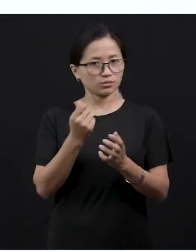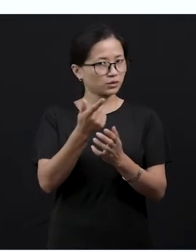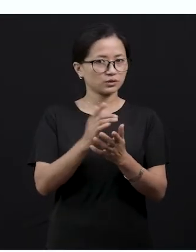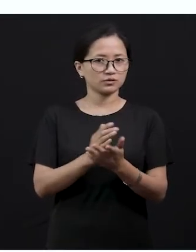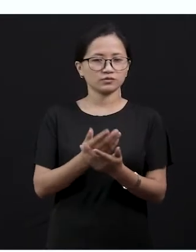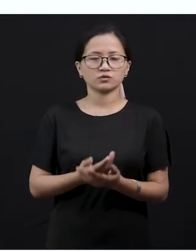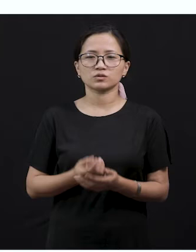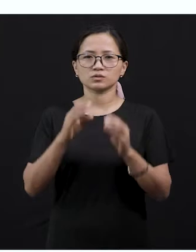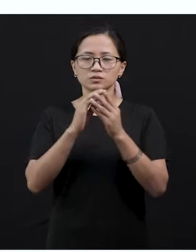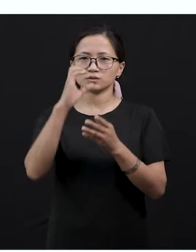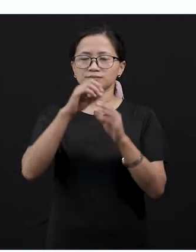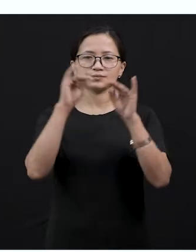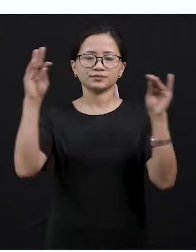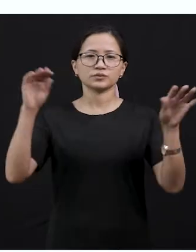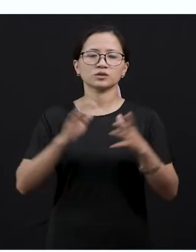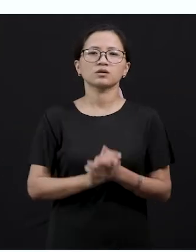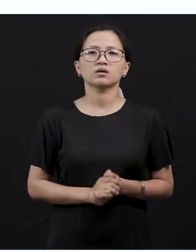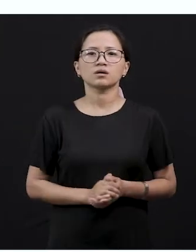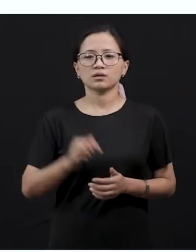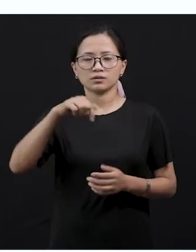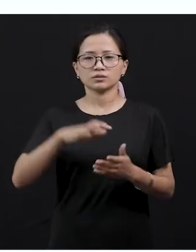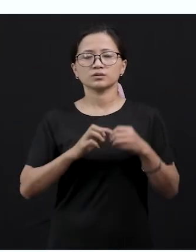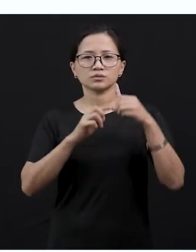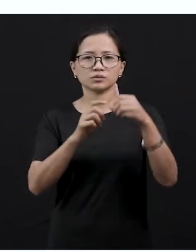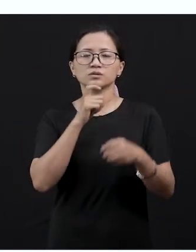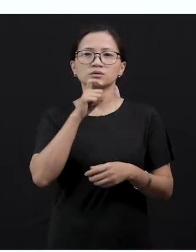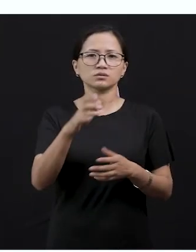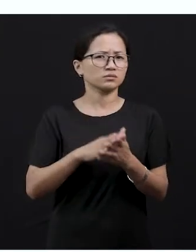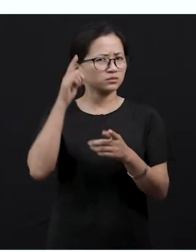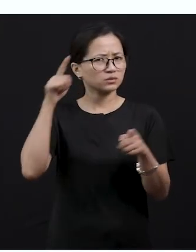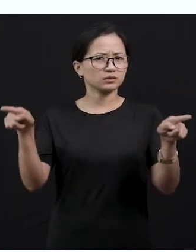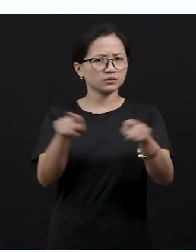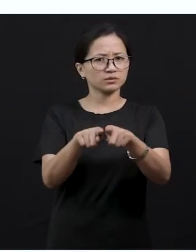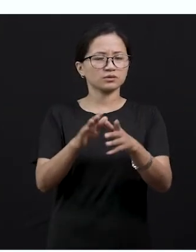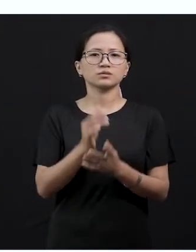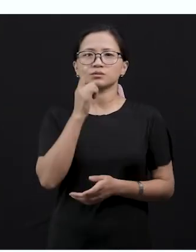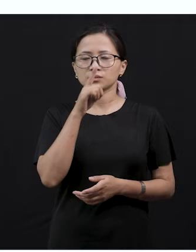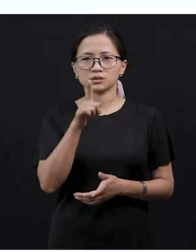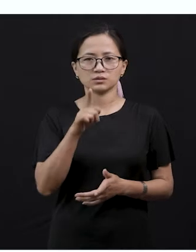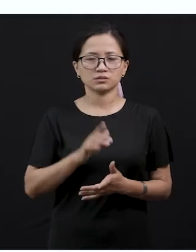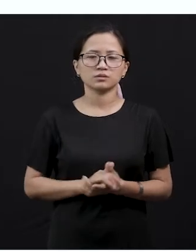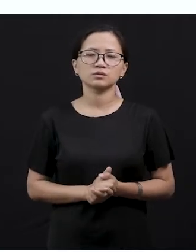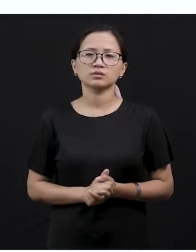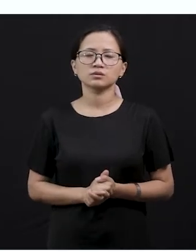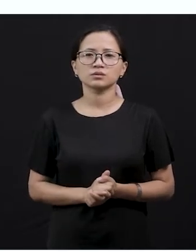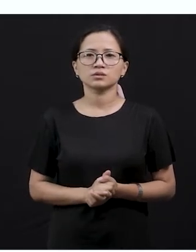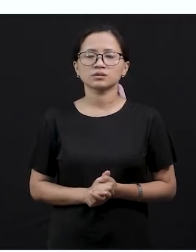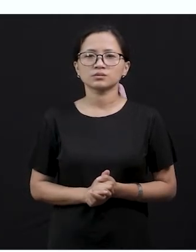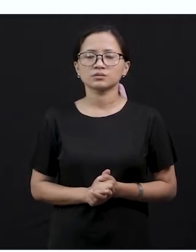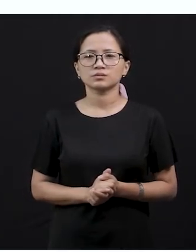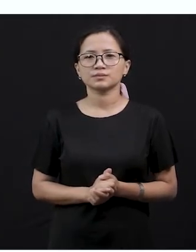so, okay? And now here is a question I want to ask you all. Do you agree with mother? See, mother advised